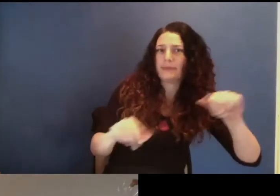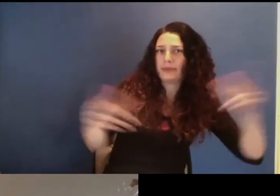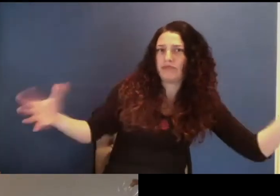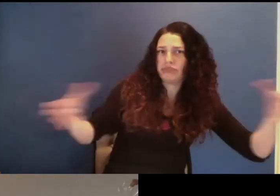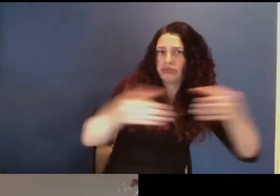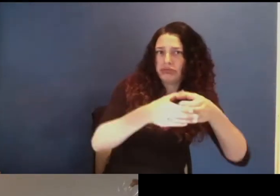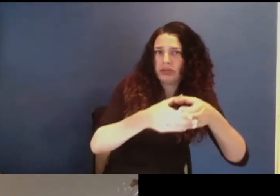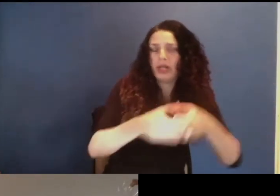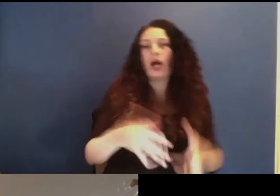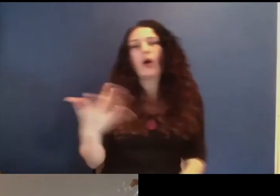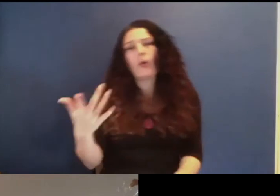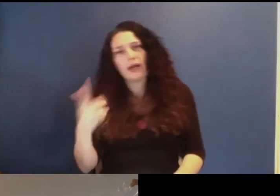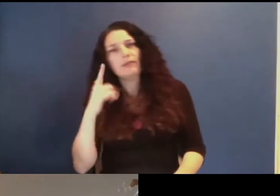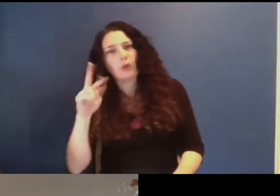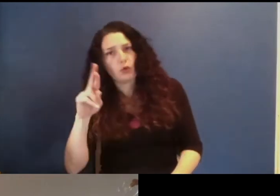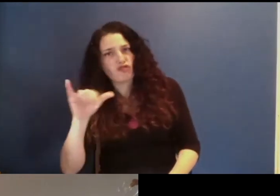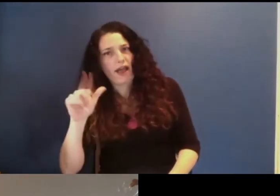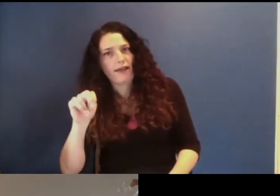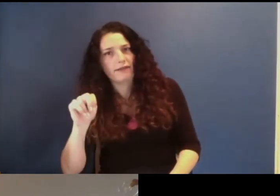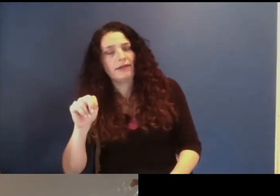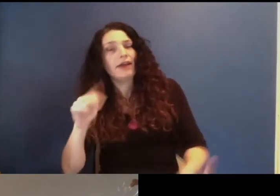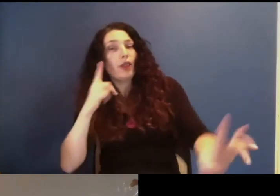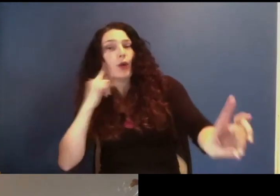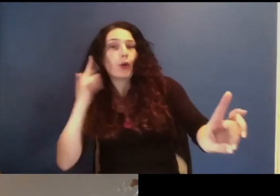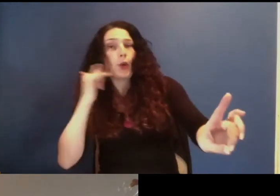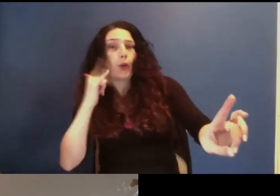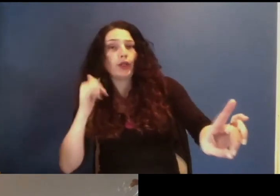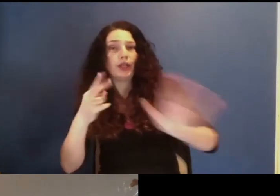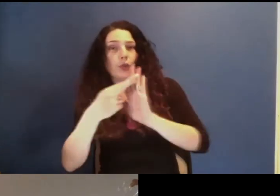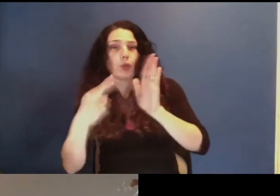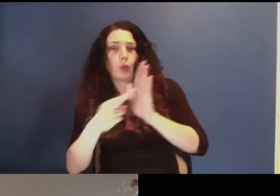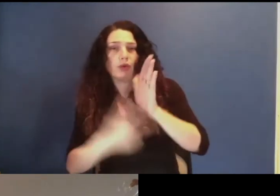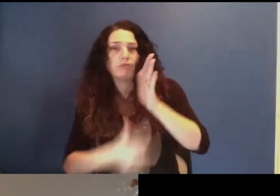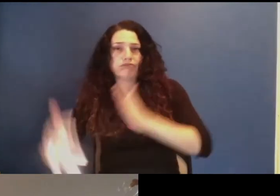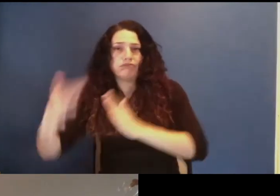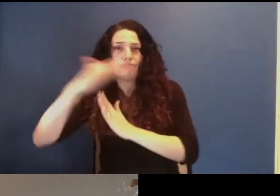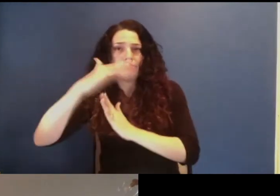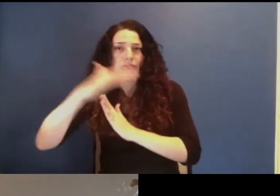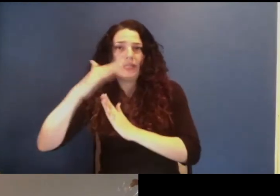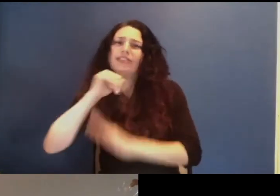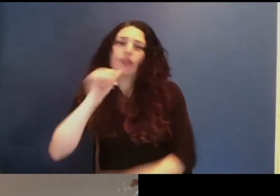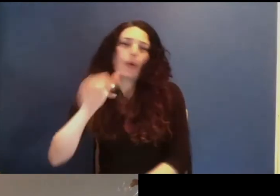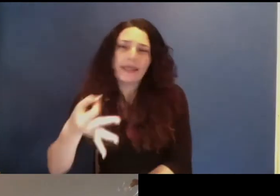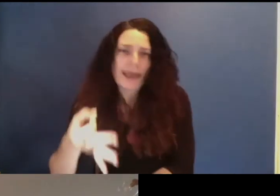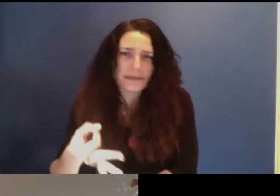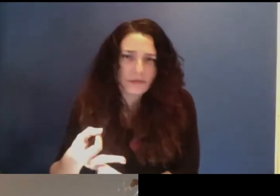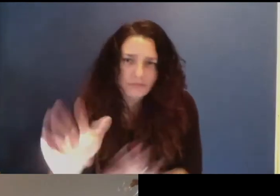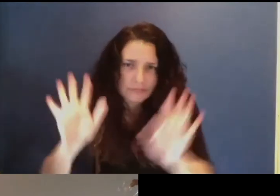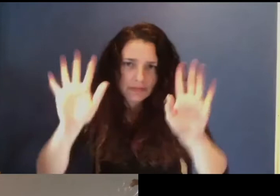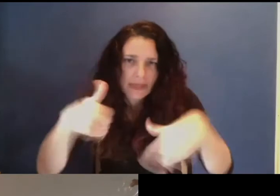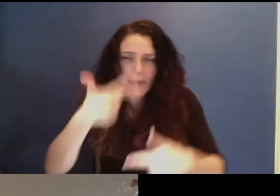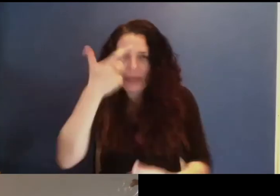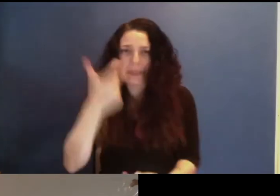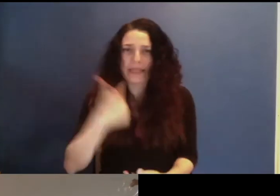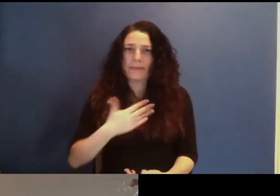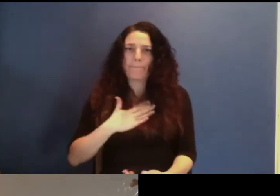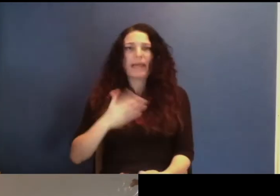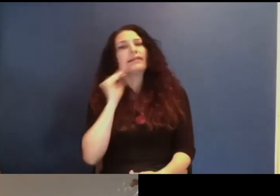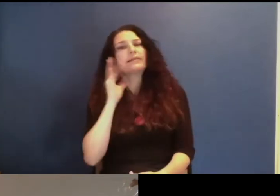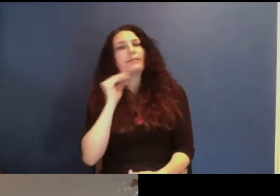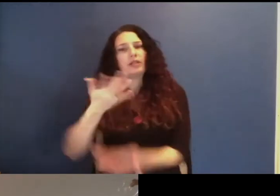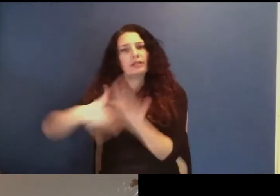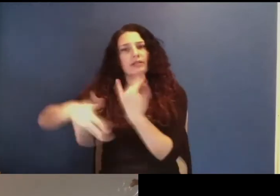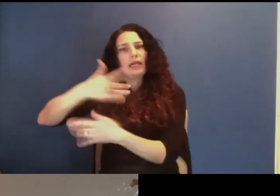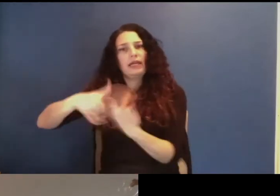I mean, I think that obviously the disabled community, in my experience, has been much more welcoming than the gay community. I think, but I also think about even